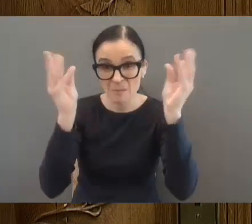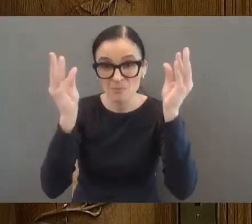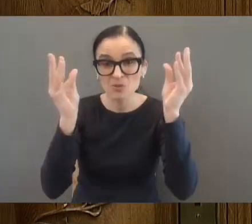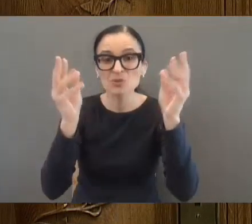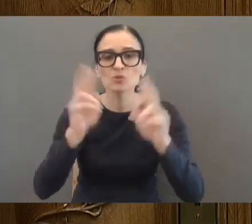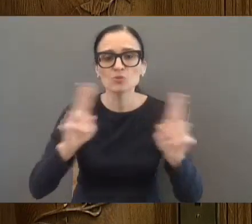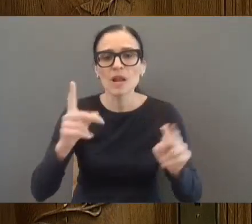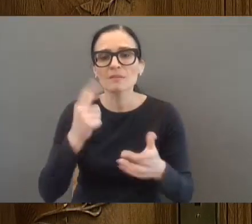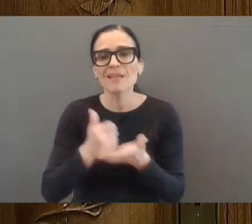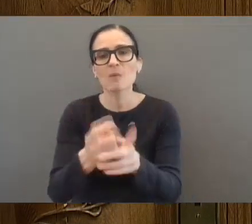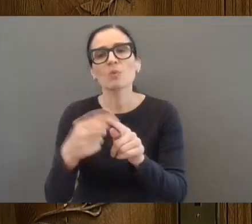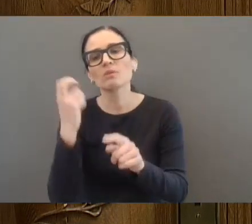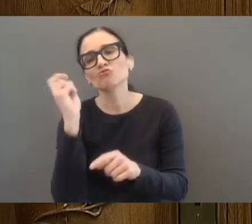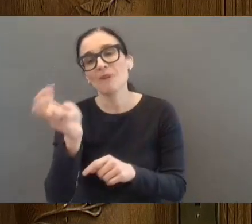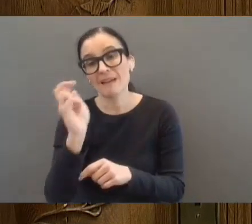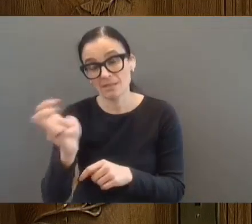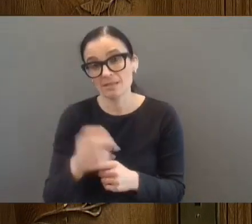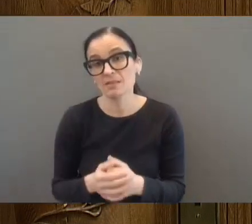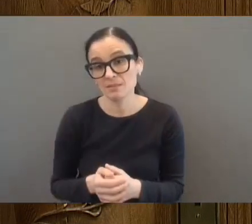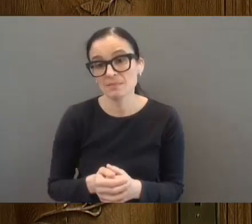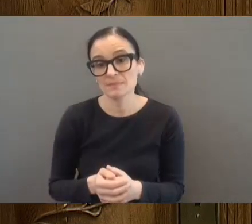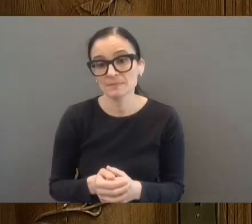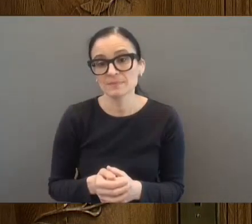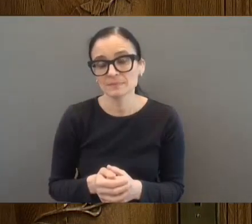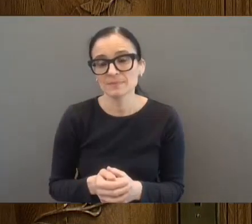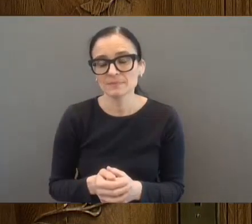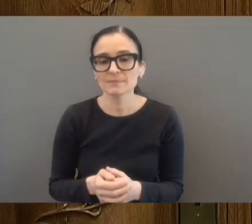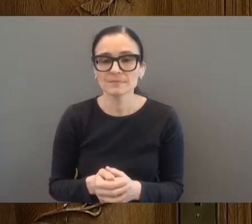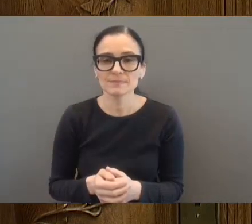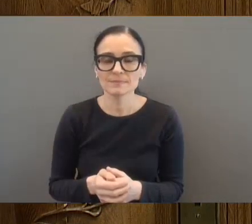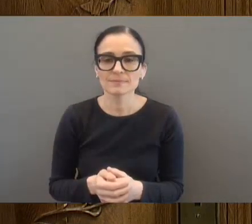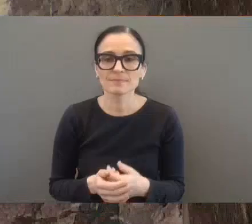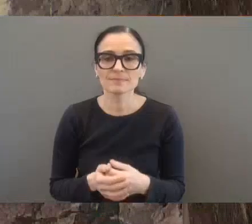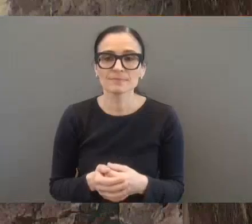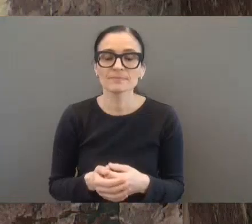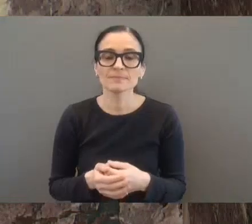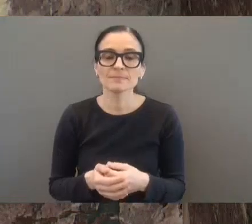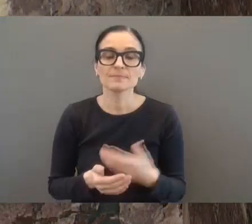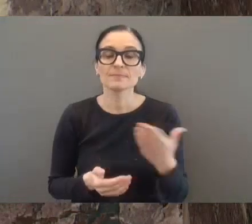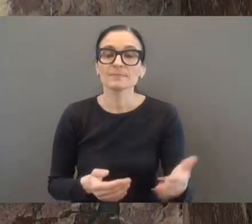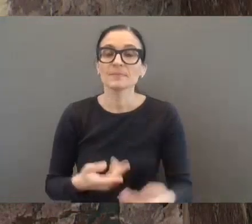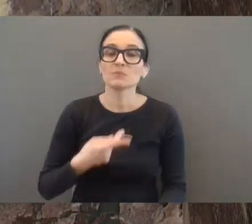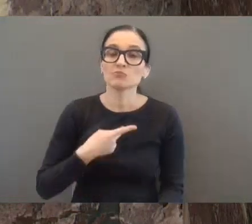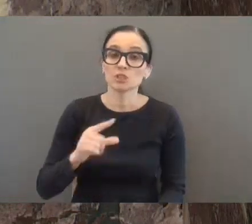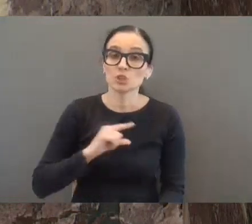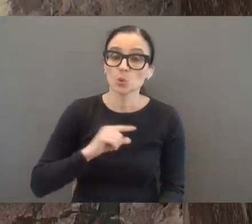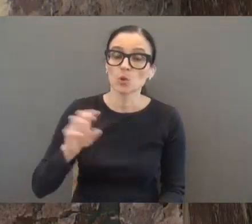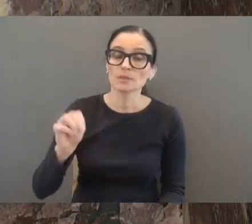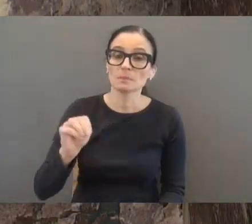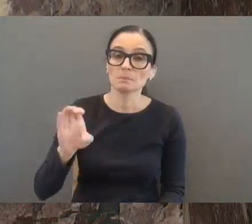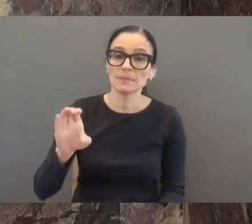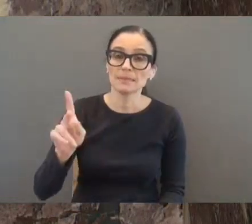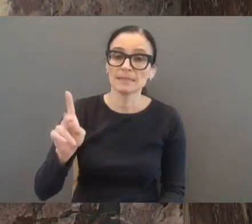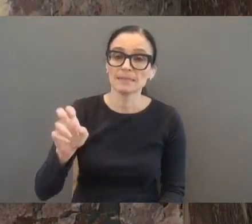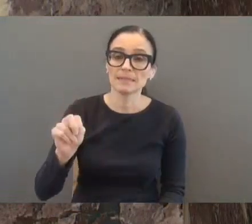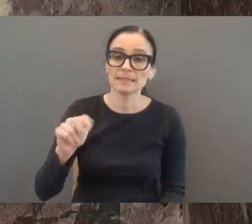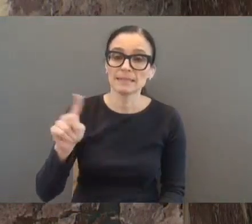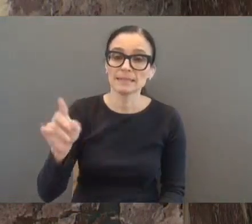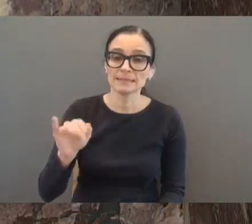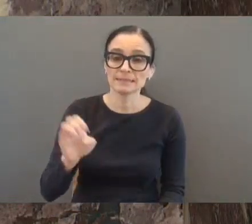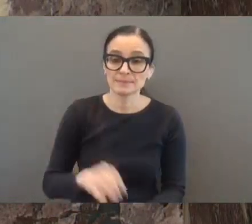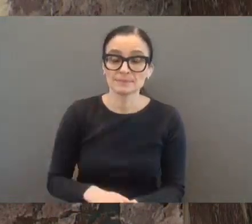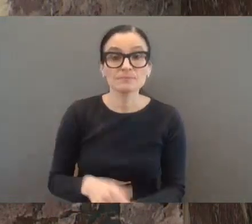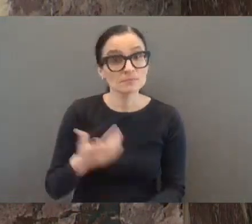Prince George Mackenzie. Mr. Speaker, the Mackenzie Hospital has been closed 13 times so far in 2025, and it's only the end